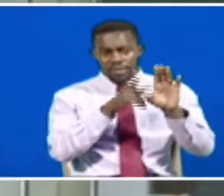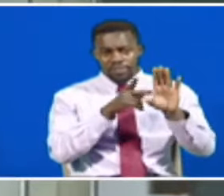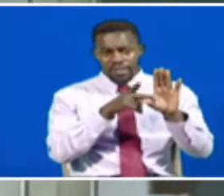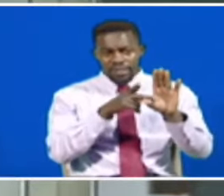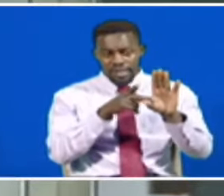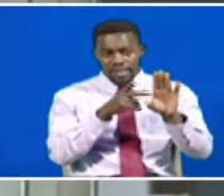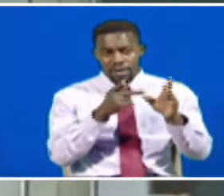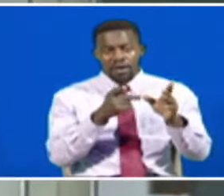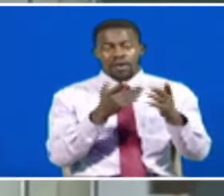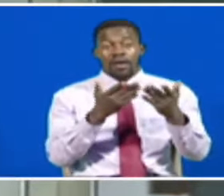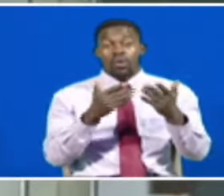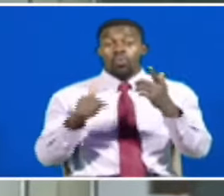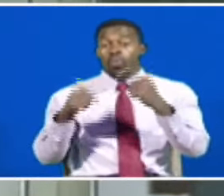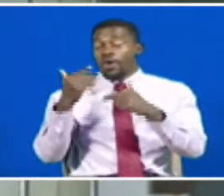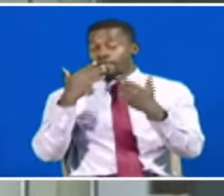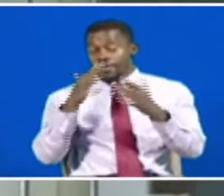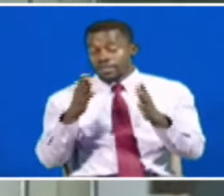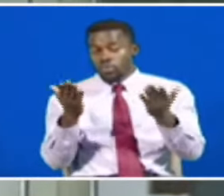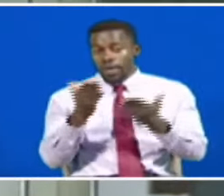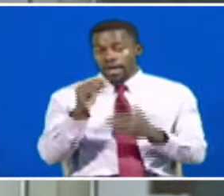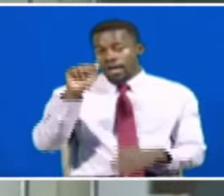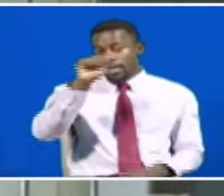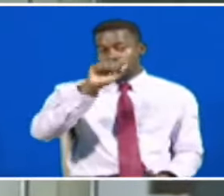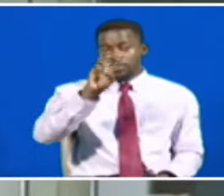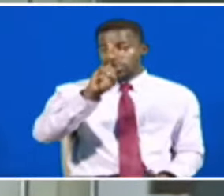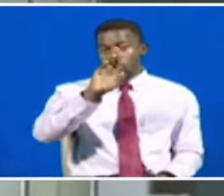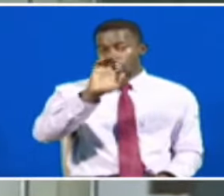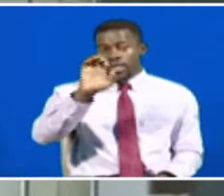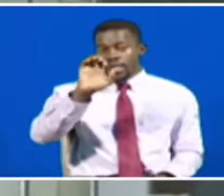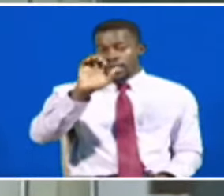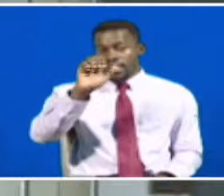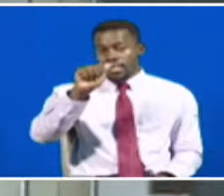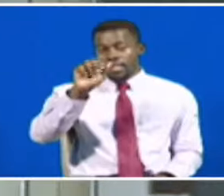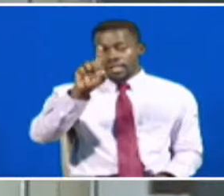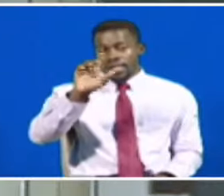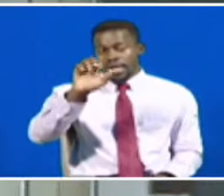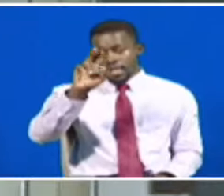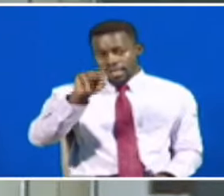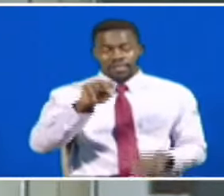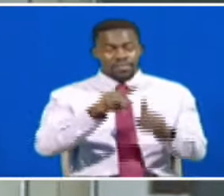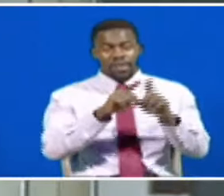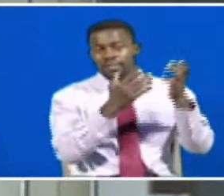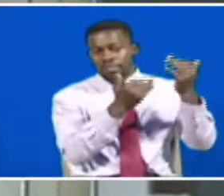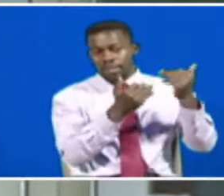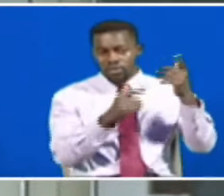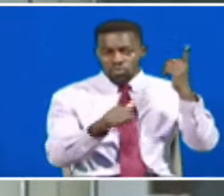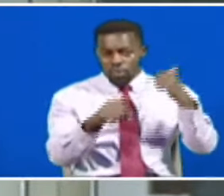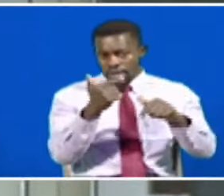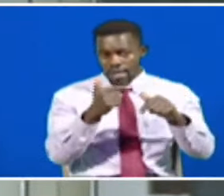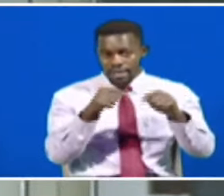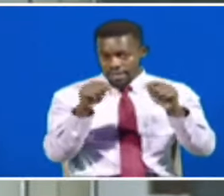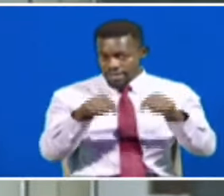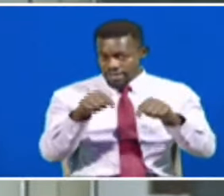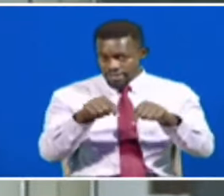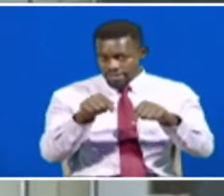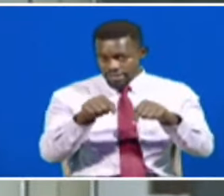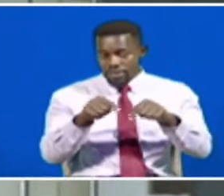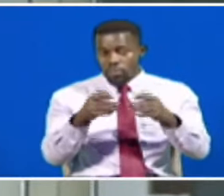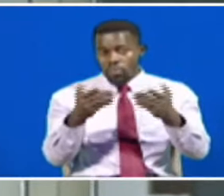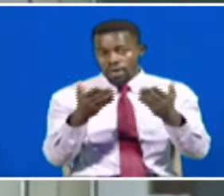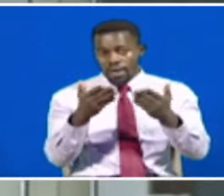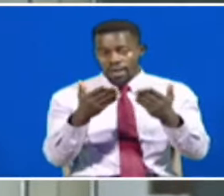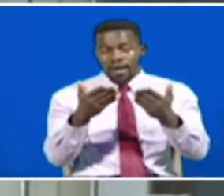Championships in Sweden in February, and he's hoping to win the rally. The event will rave off from 28th of March